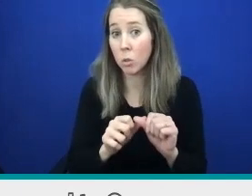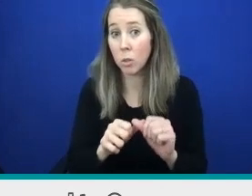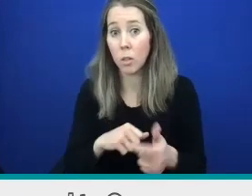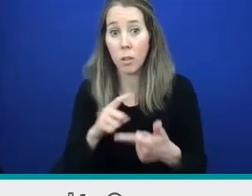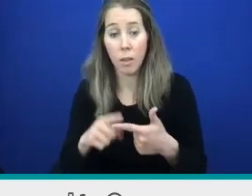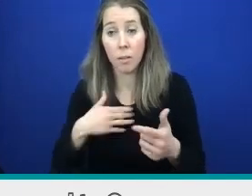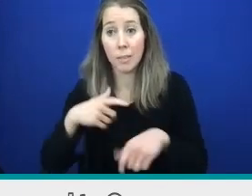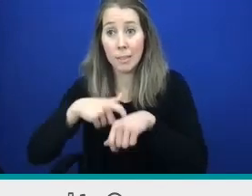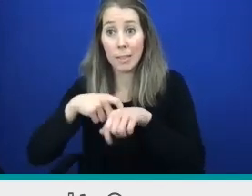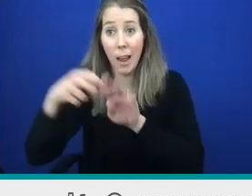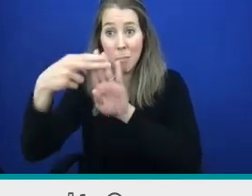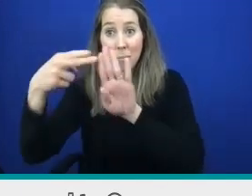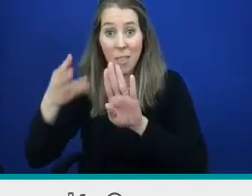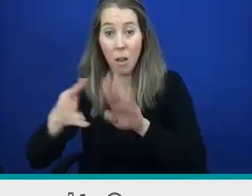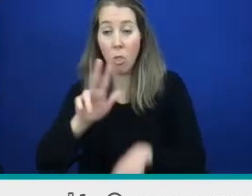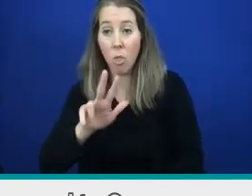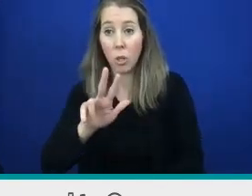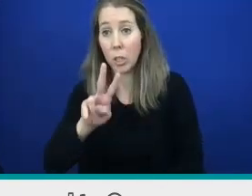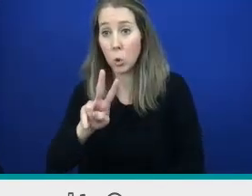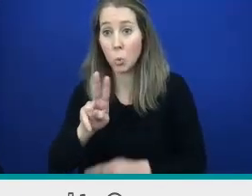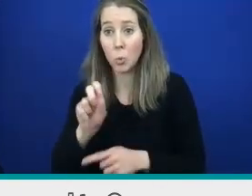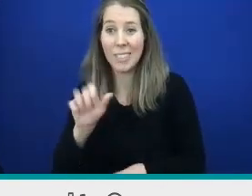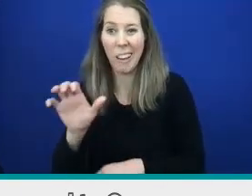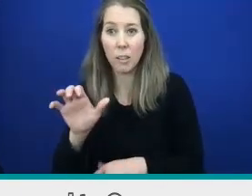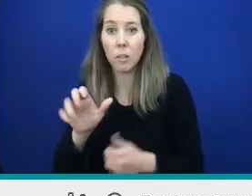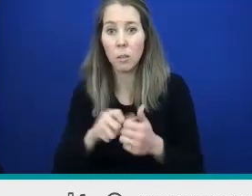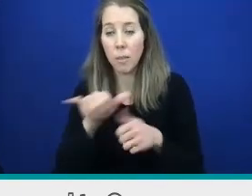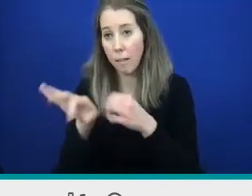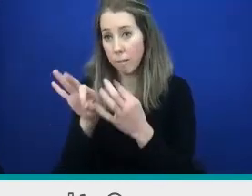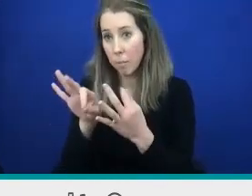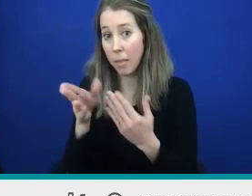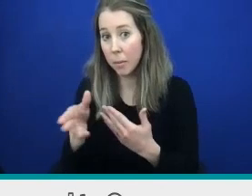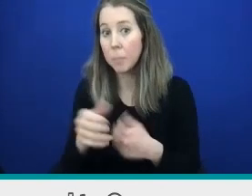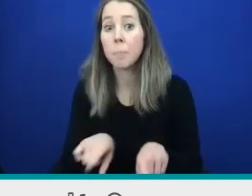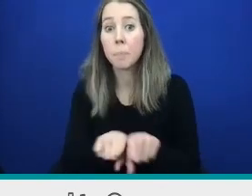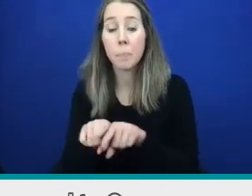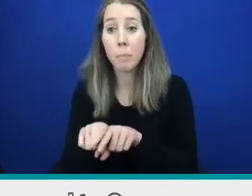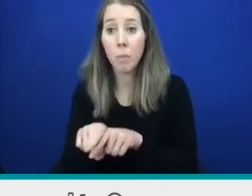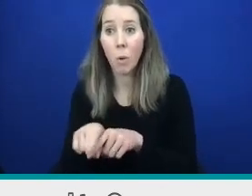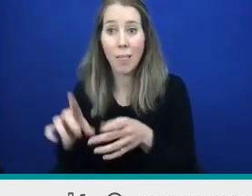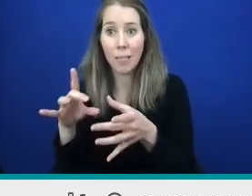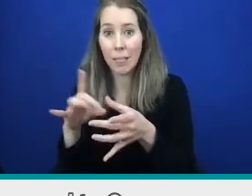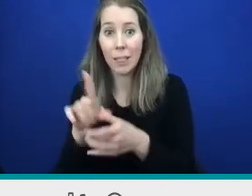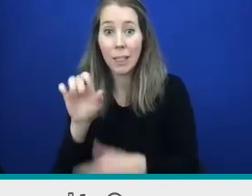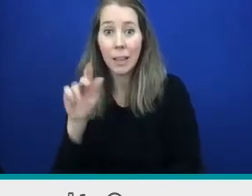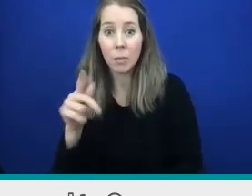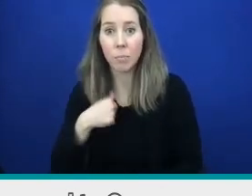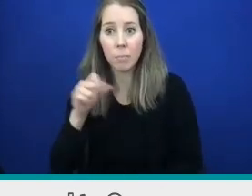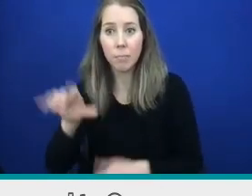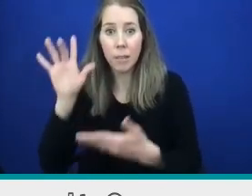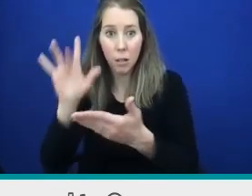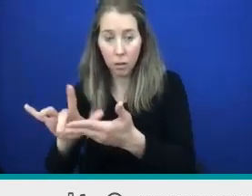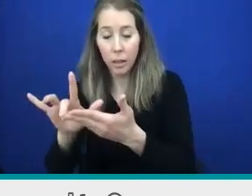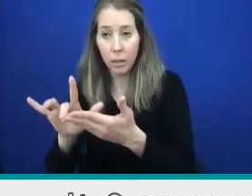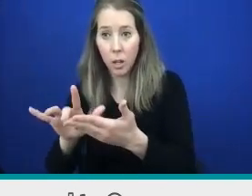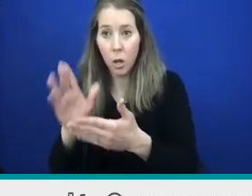have my time-coded feedback at 32 seconds with that feedback here. It's also hyperlinked, so I can click on any of these comments and it will